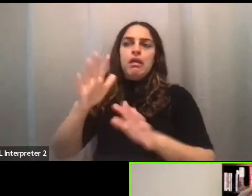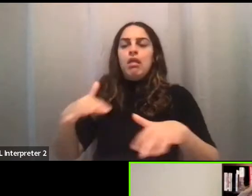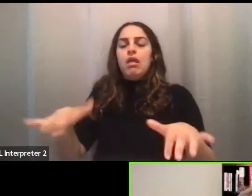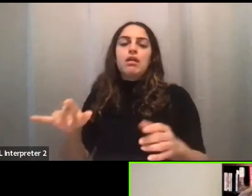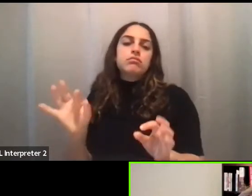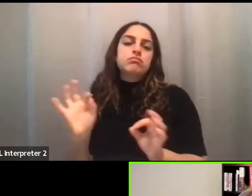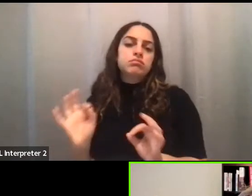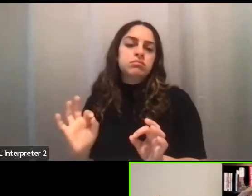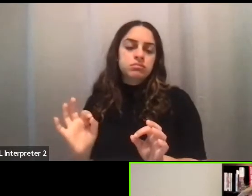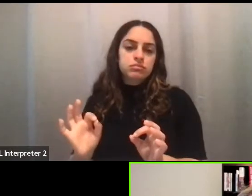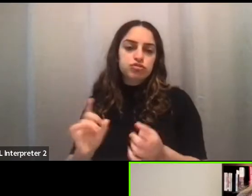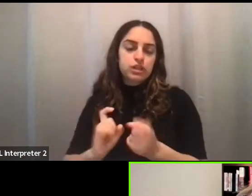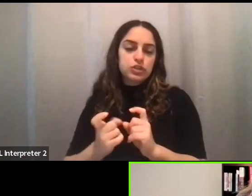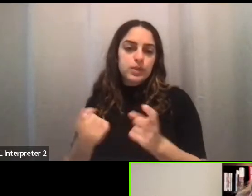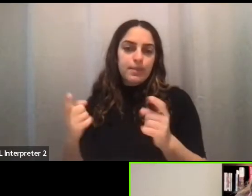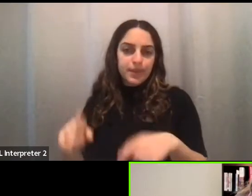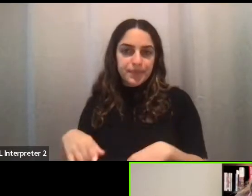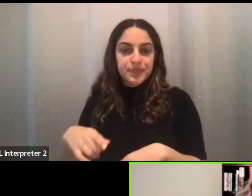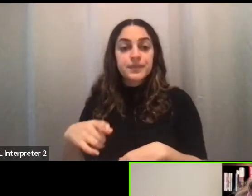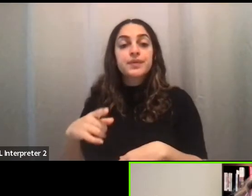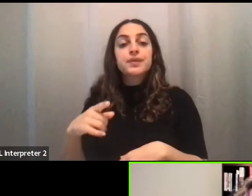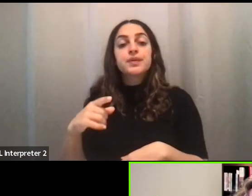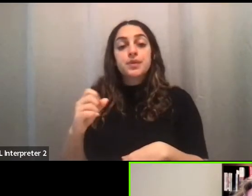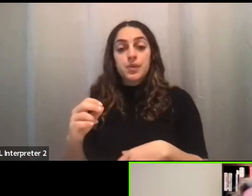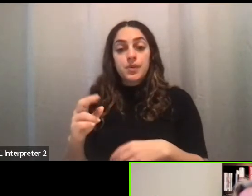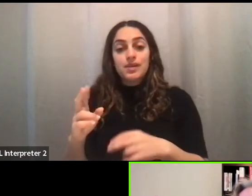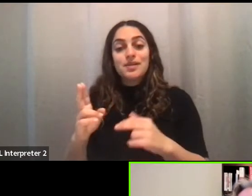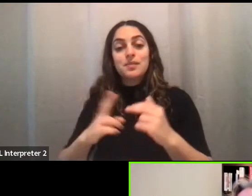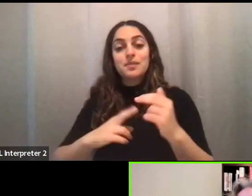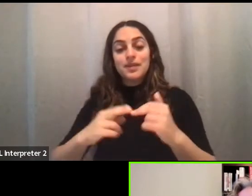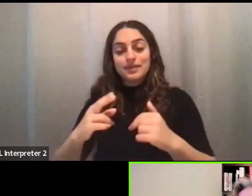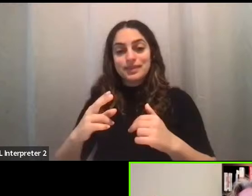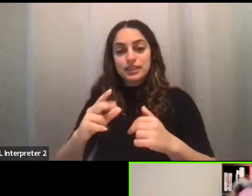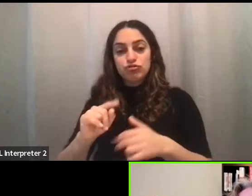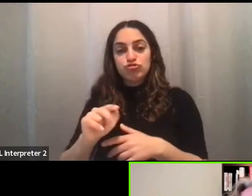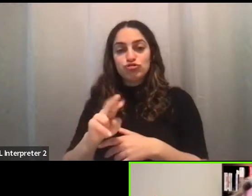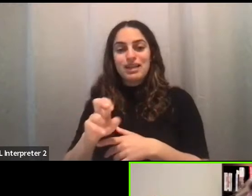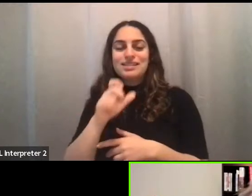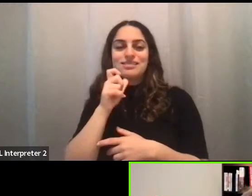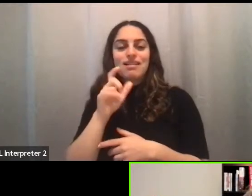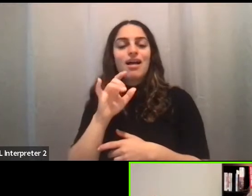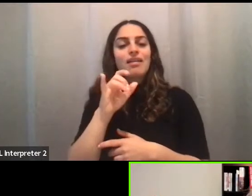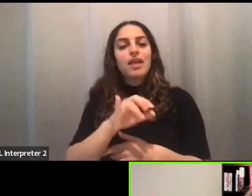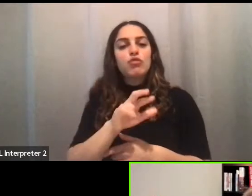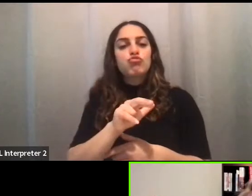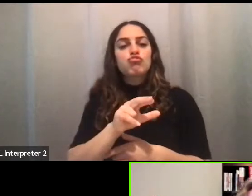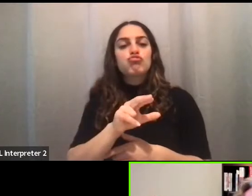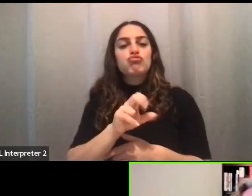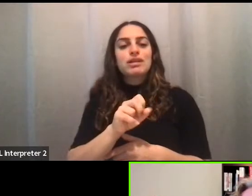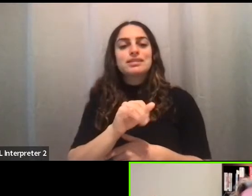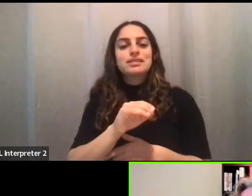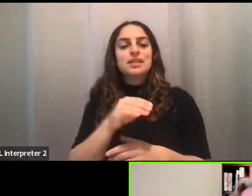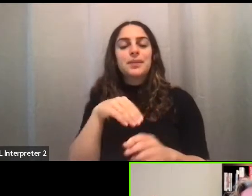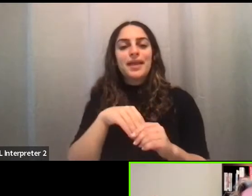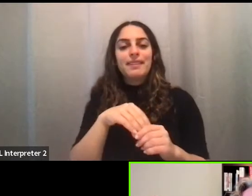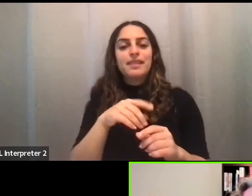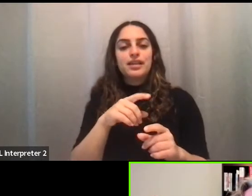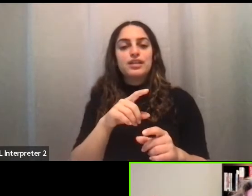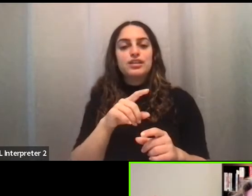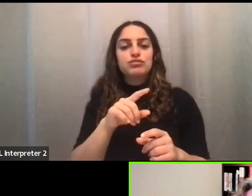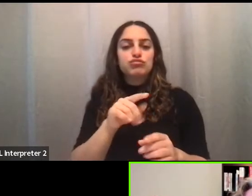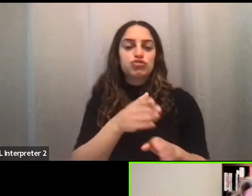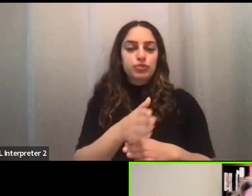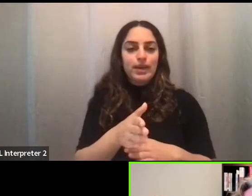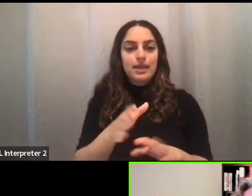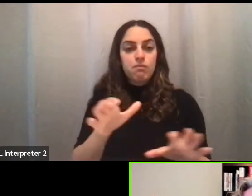and so the building trades are it's not that racism in the trades motivates the whole black freedom struggle uh